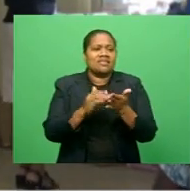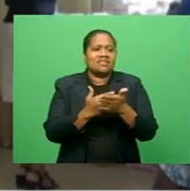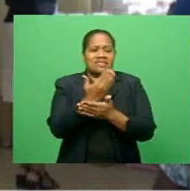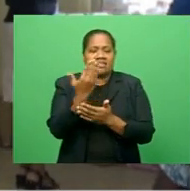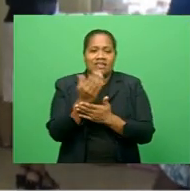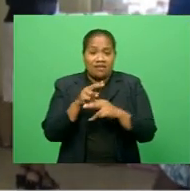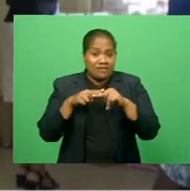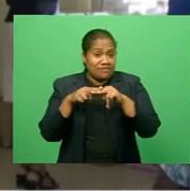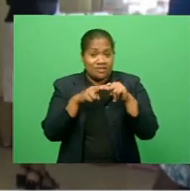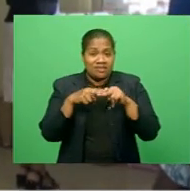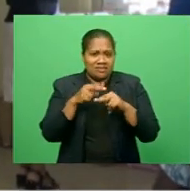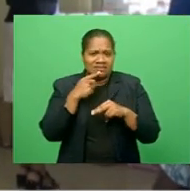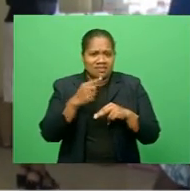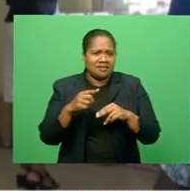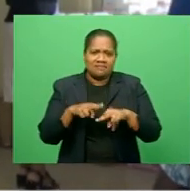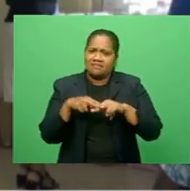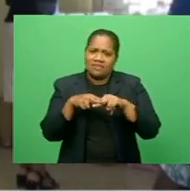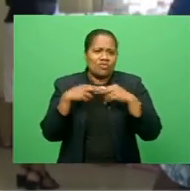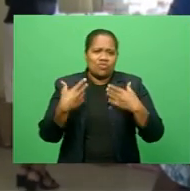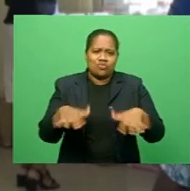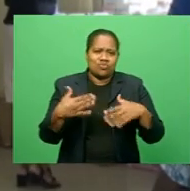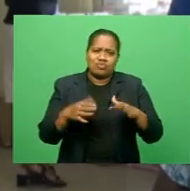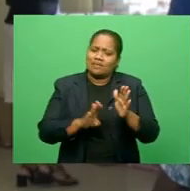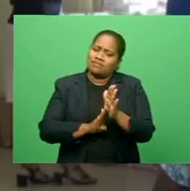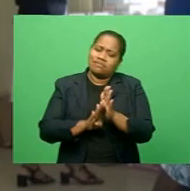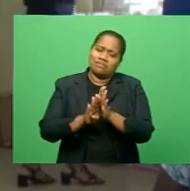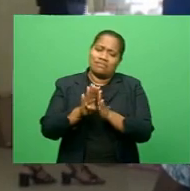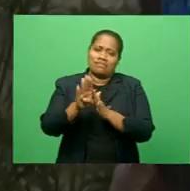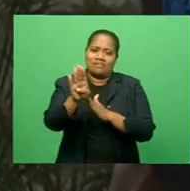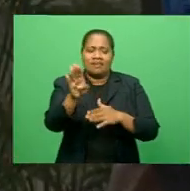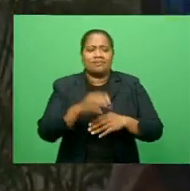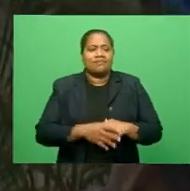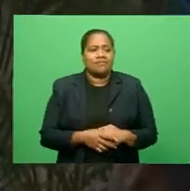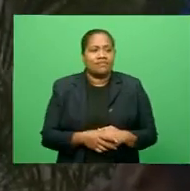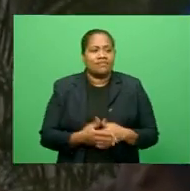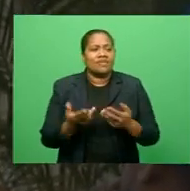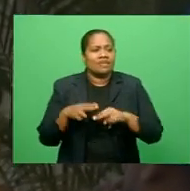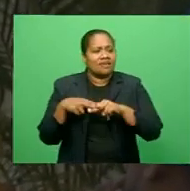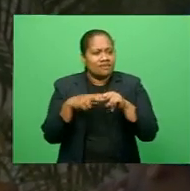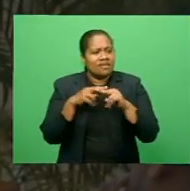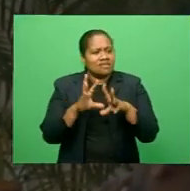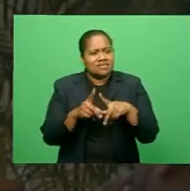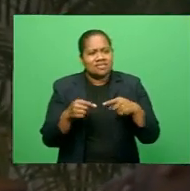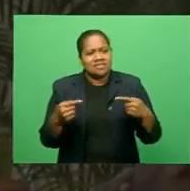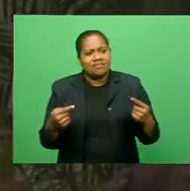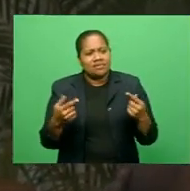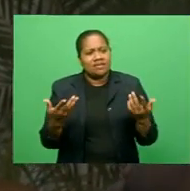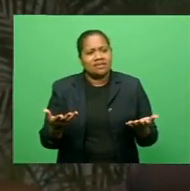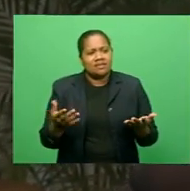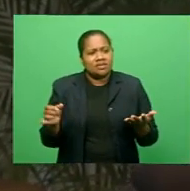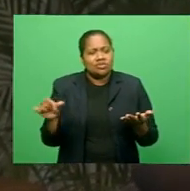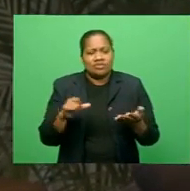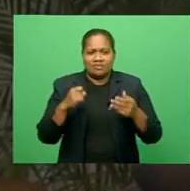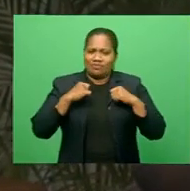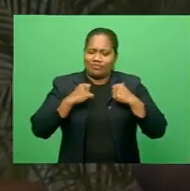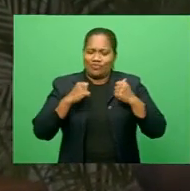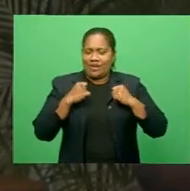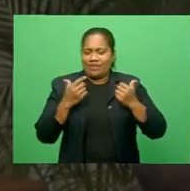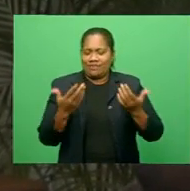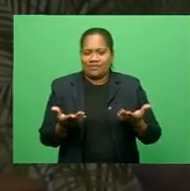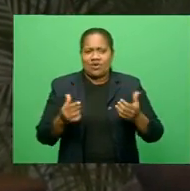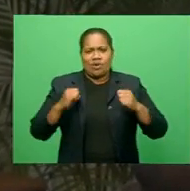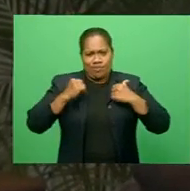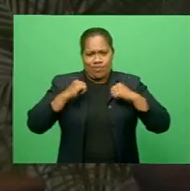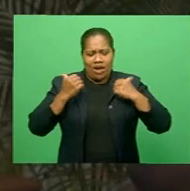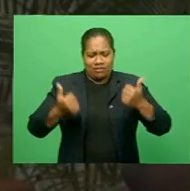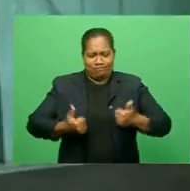in the area. As a country for Fiji, it's something that we should all be proud of the great